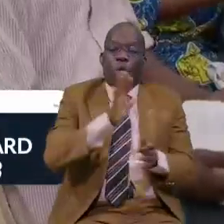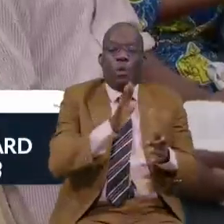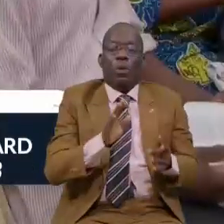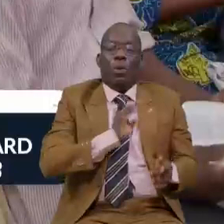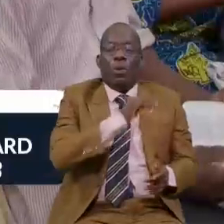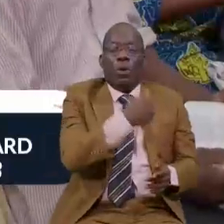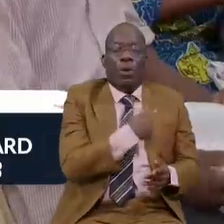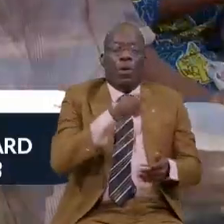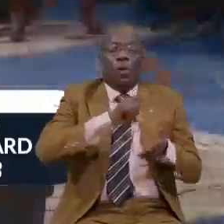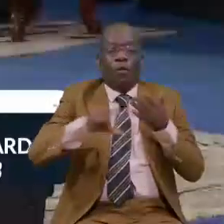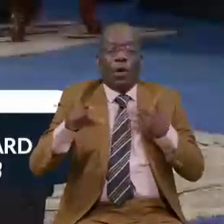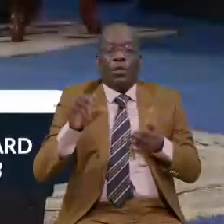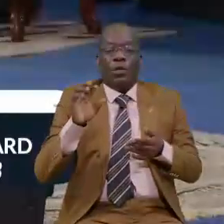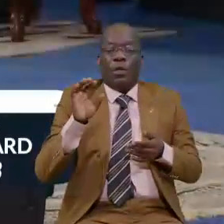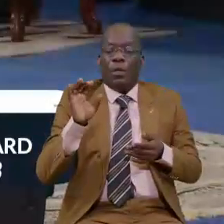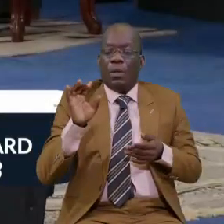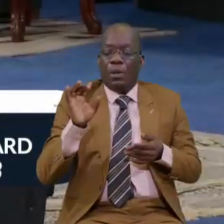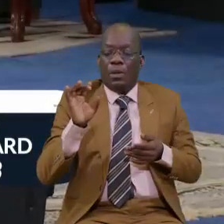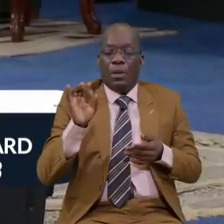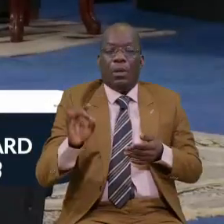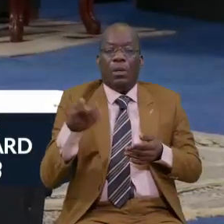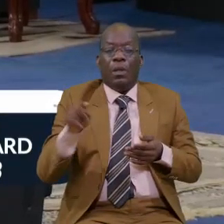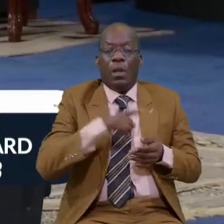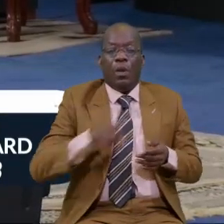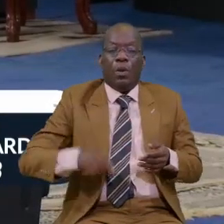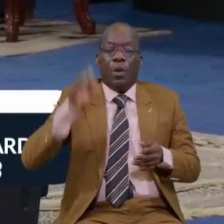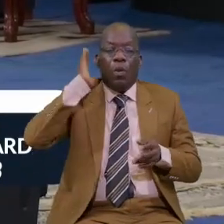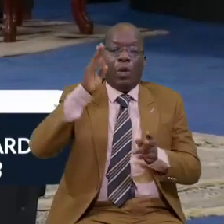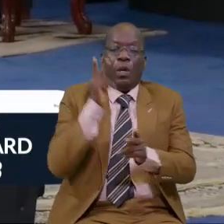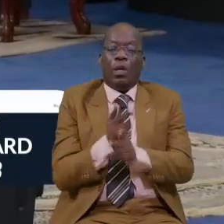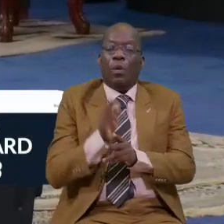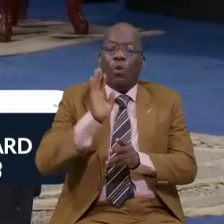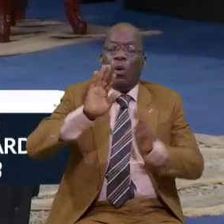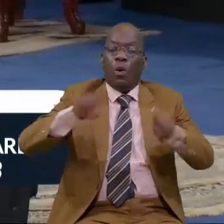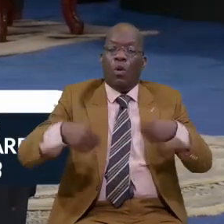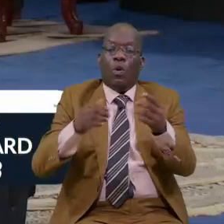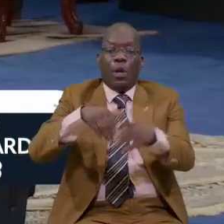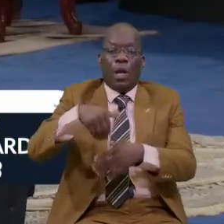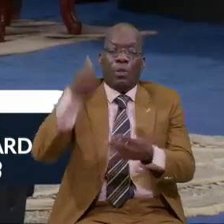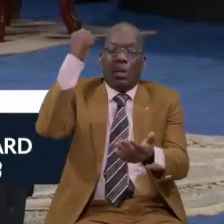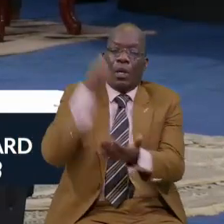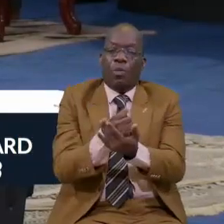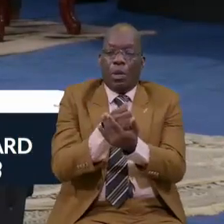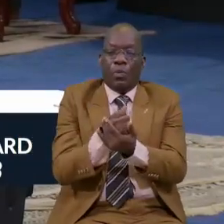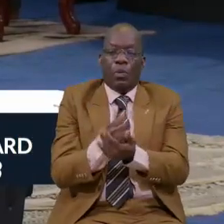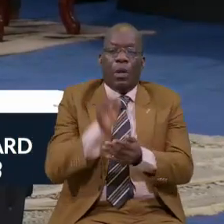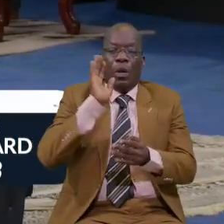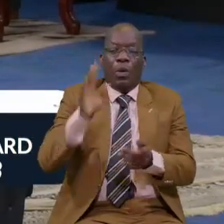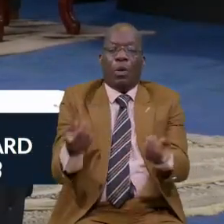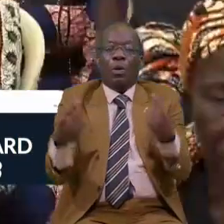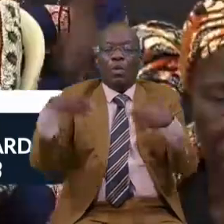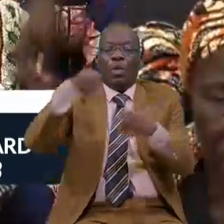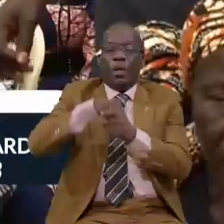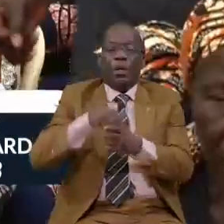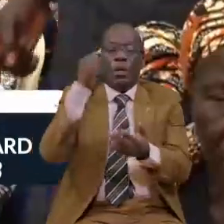there. The Lord shall preserve thy going out, amen, and thy coming in,